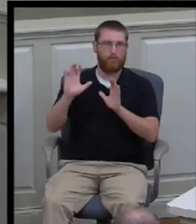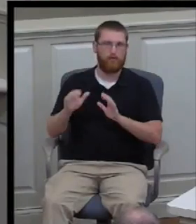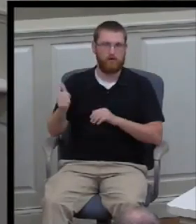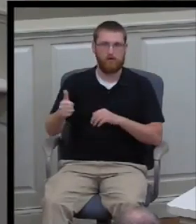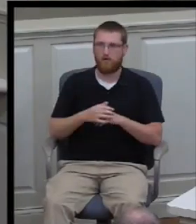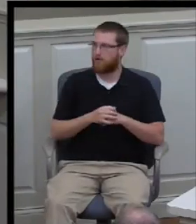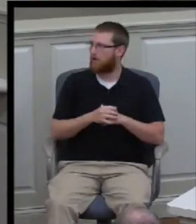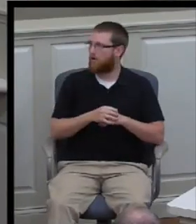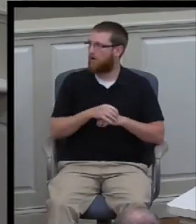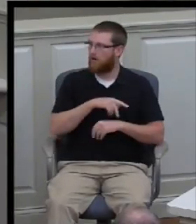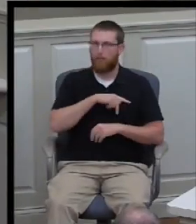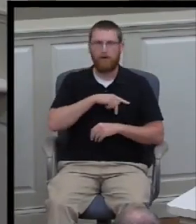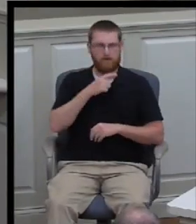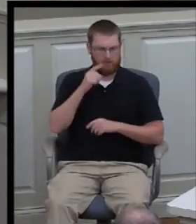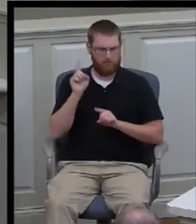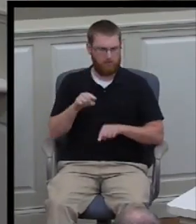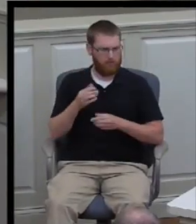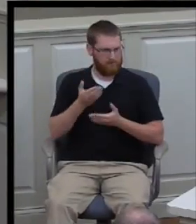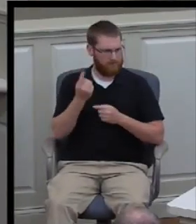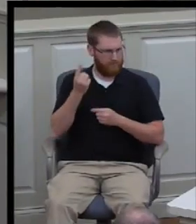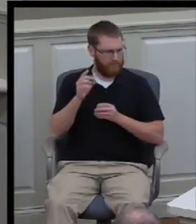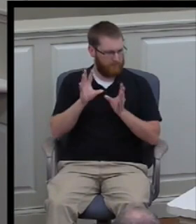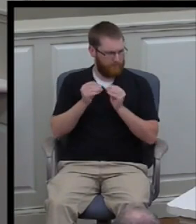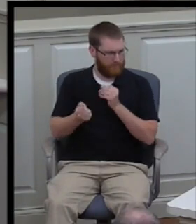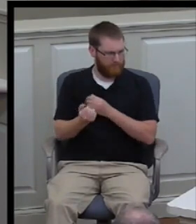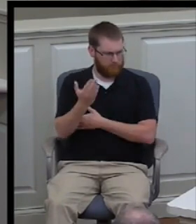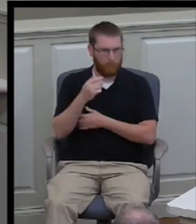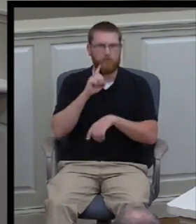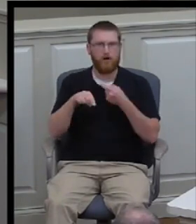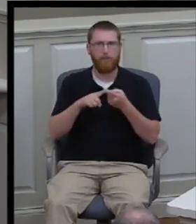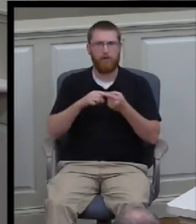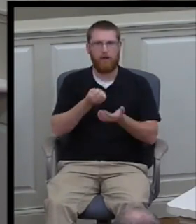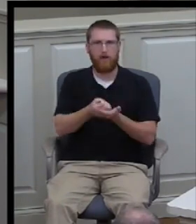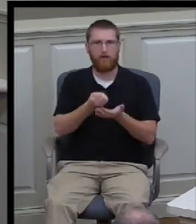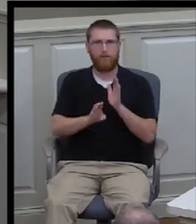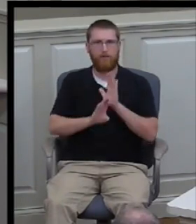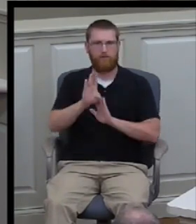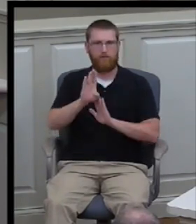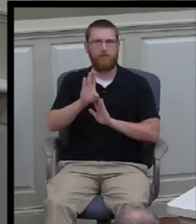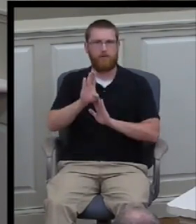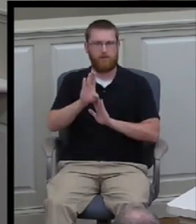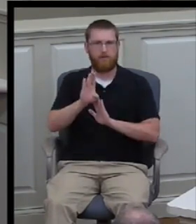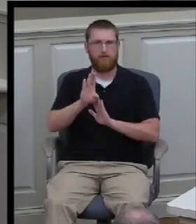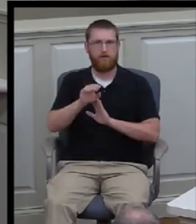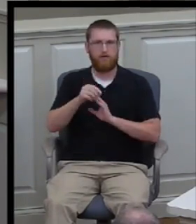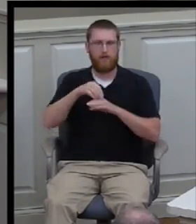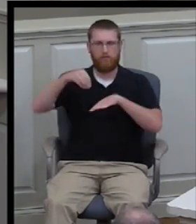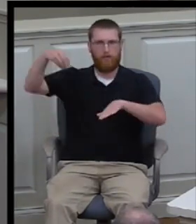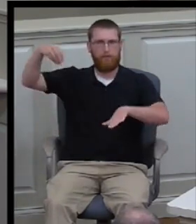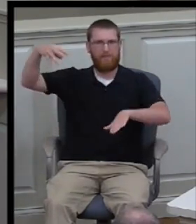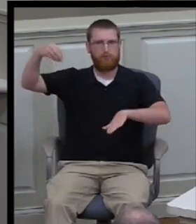We were at a thing this morning talking about economic development, and they flashed an aerial